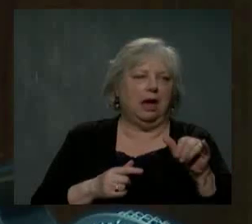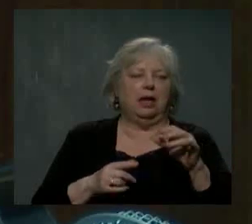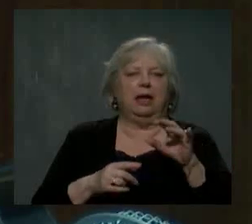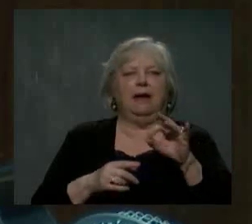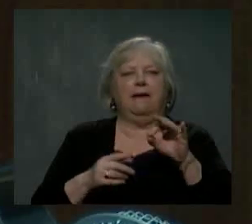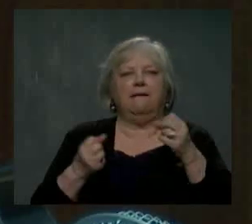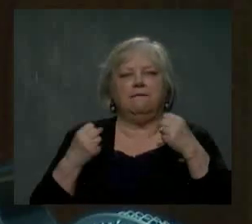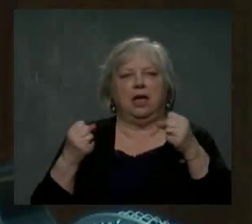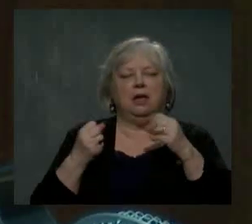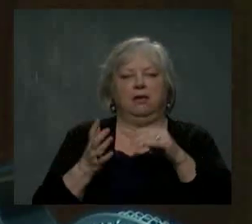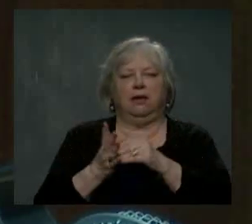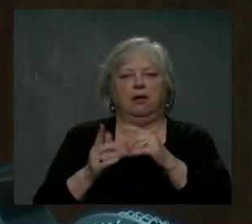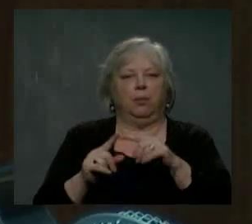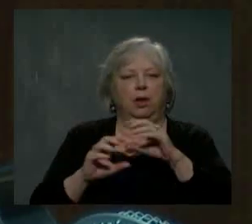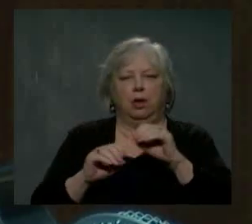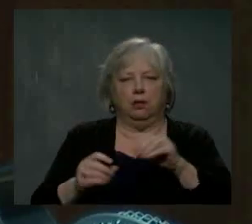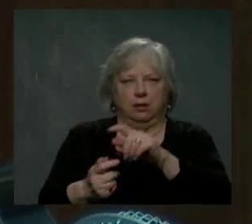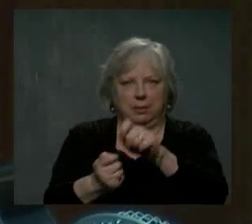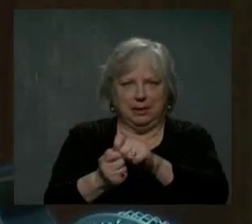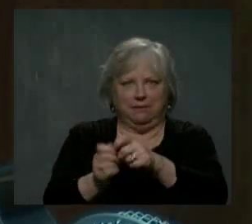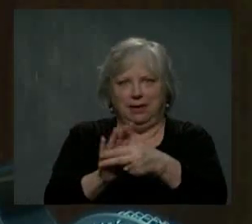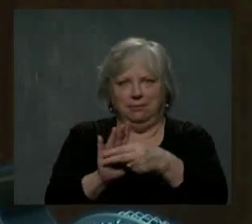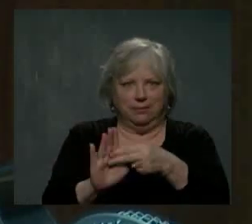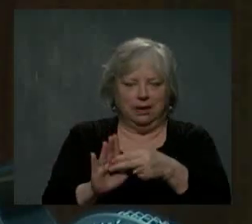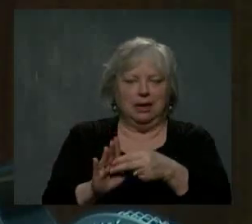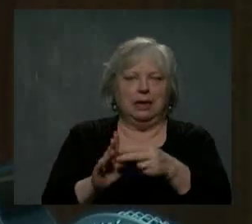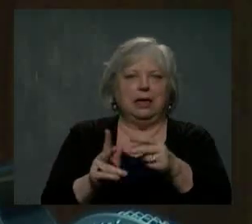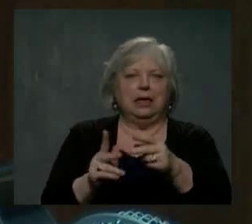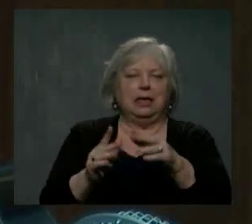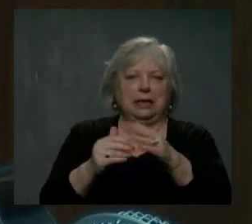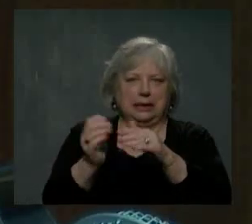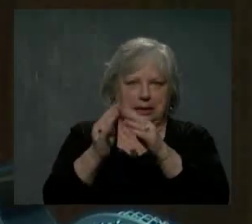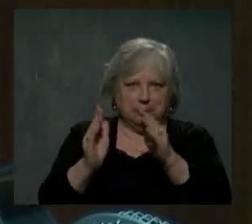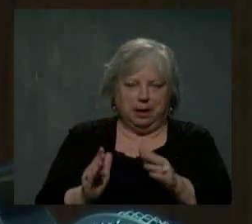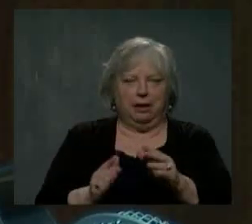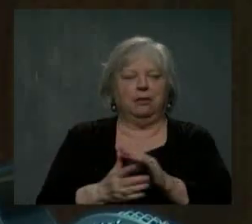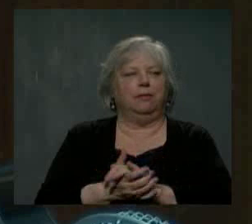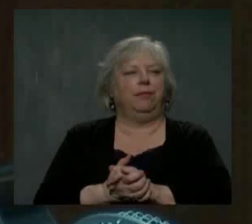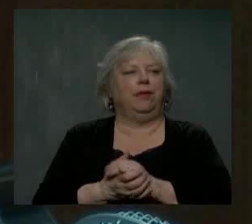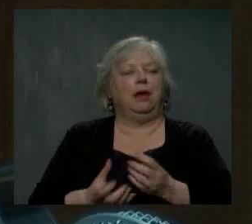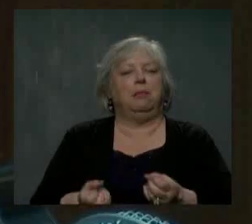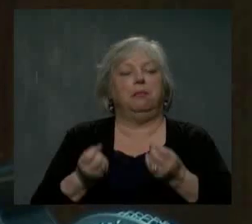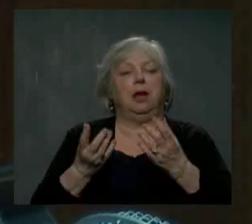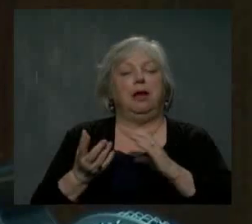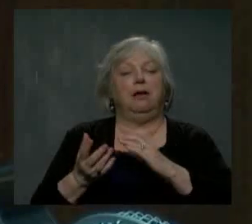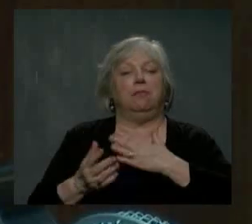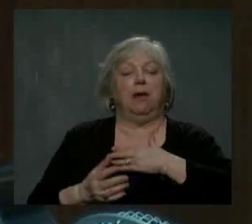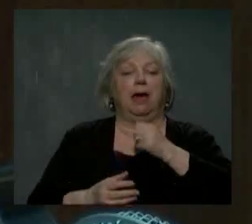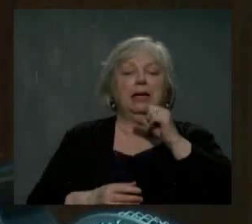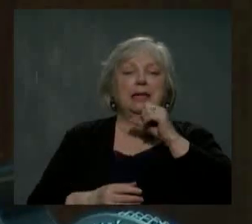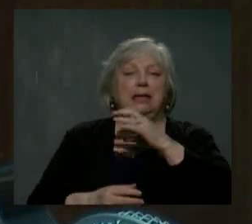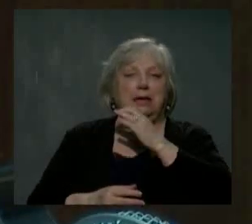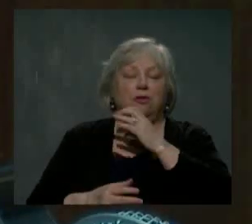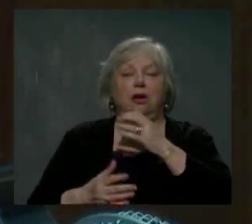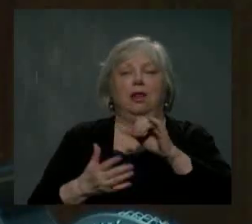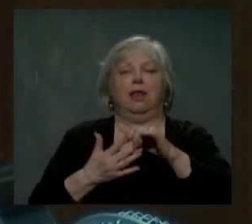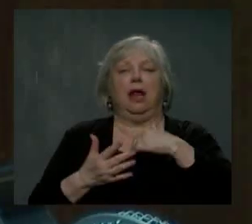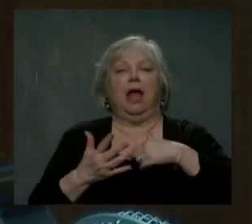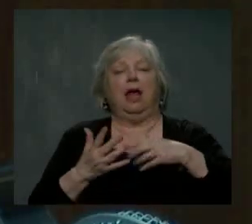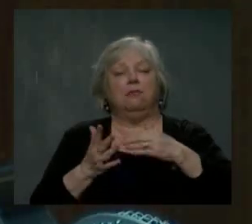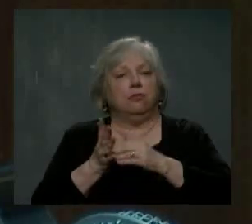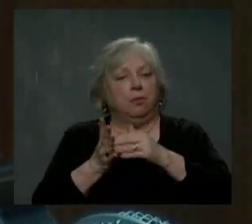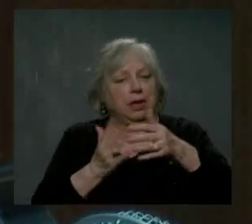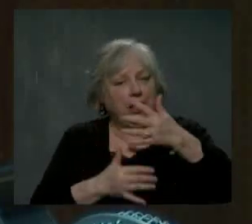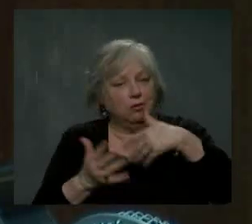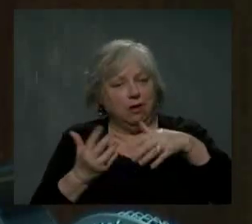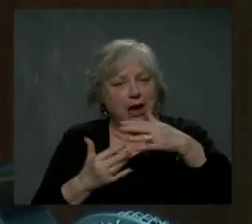designated space. And I have had many of my seniors that I interact with frequently